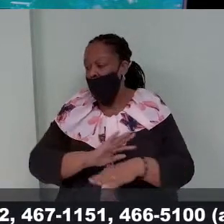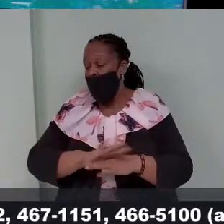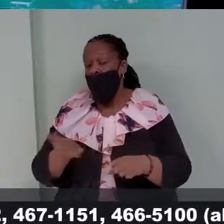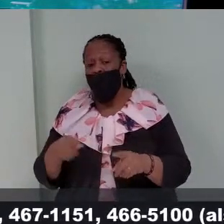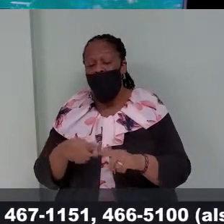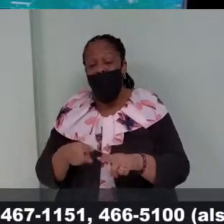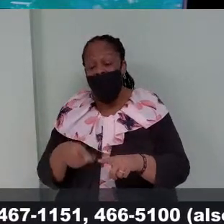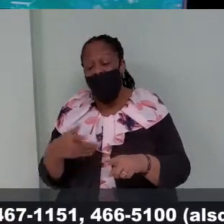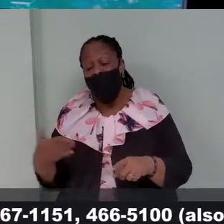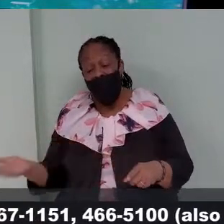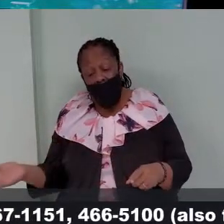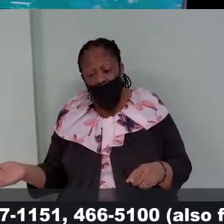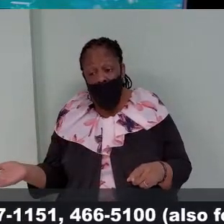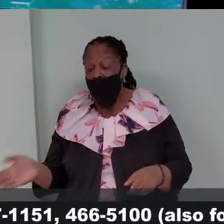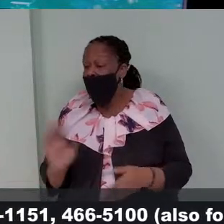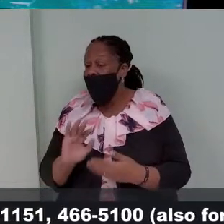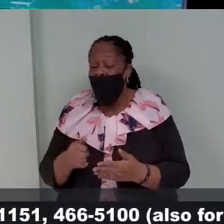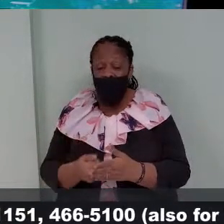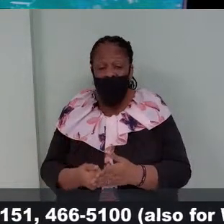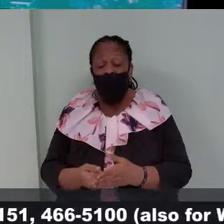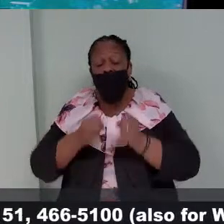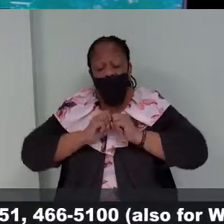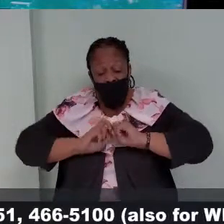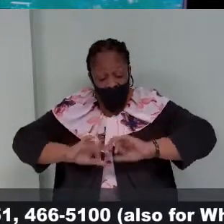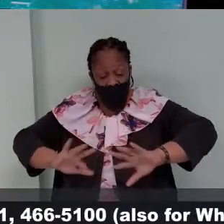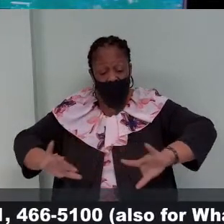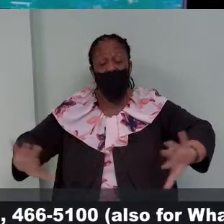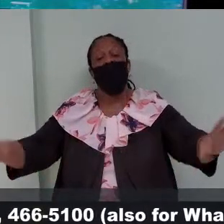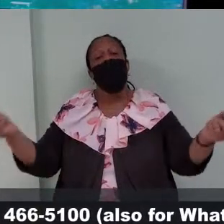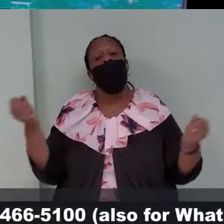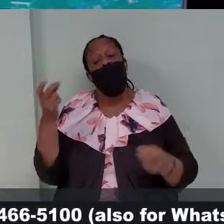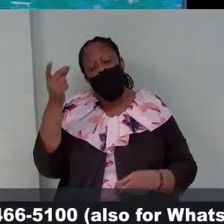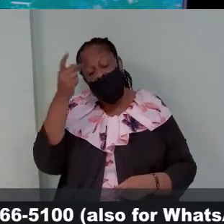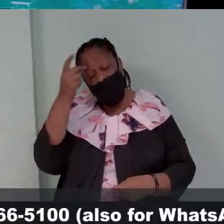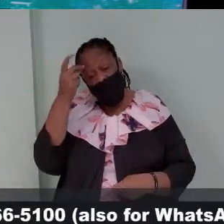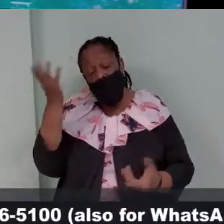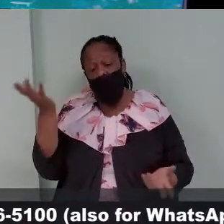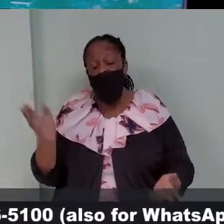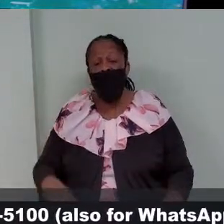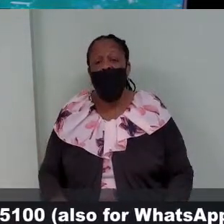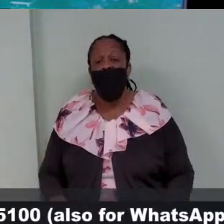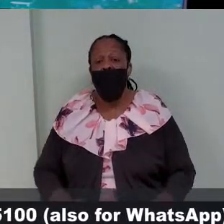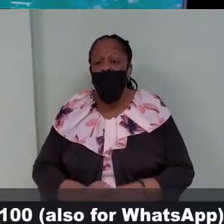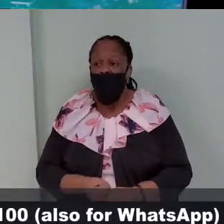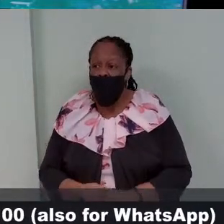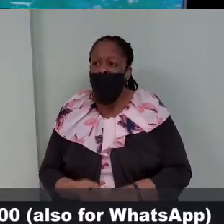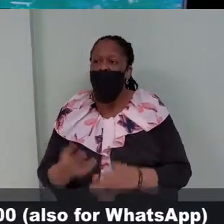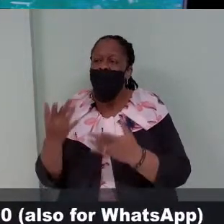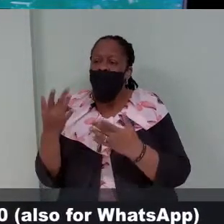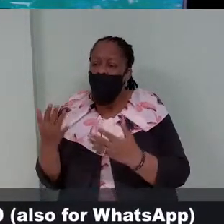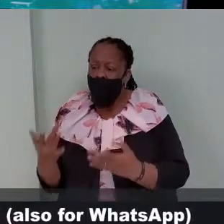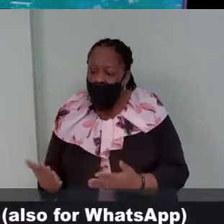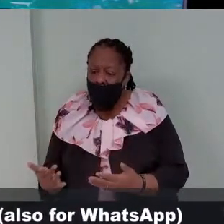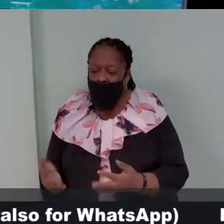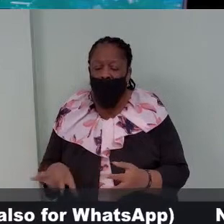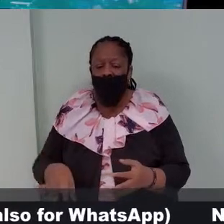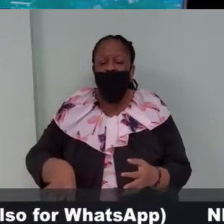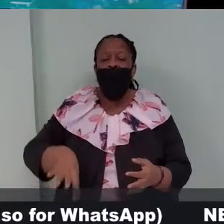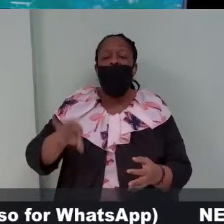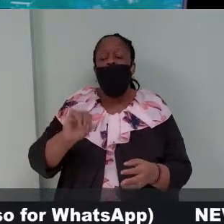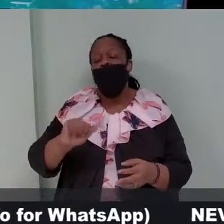because these super spreader events are what cause the virus to hitch a ride from one person to the other. So we understand your